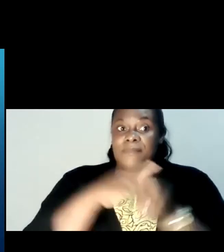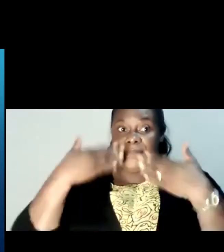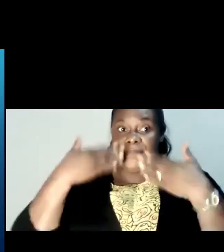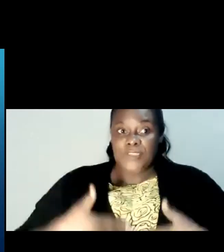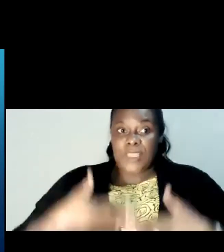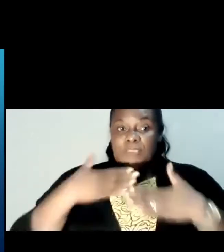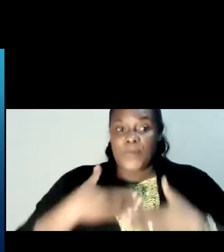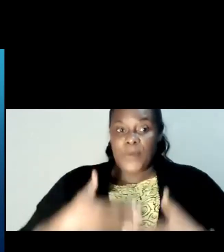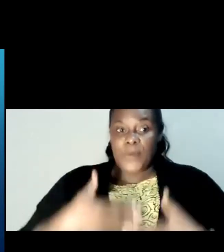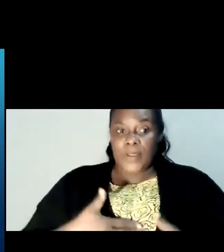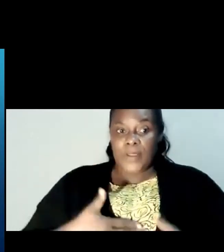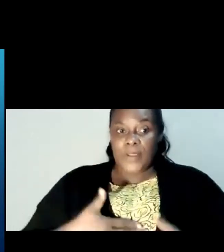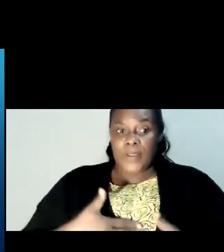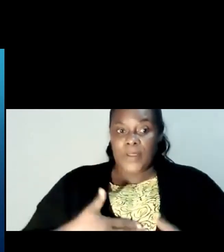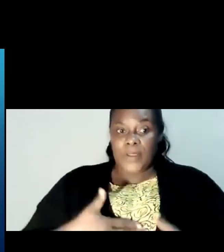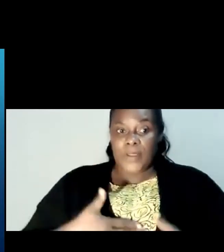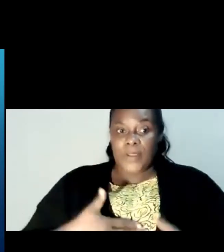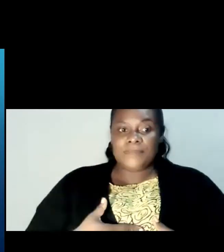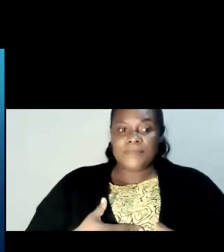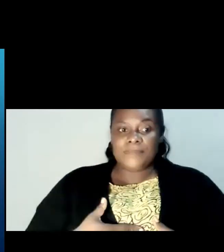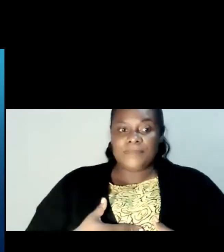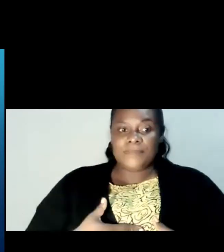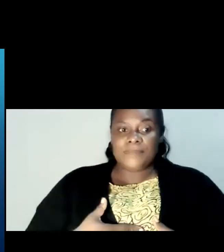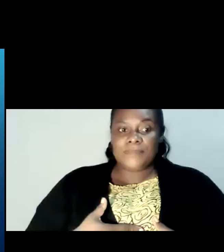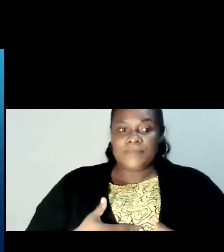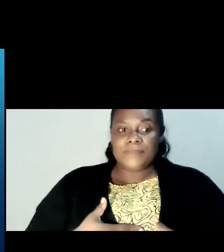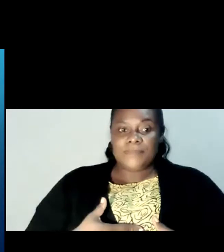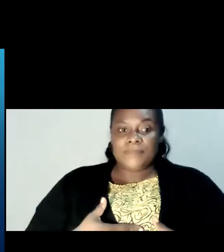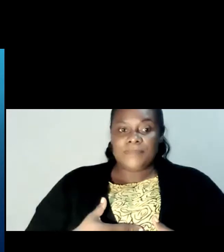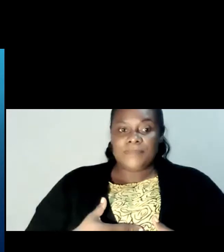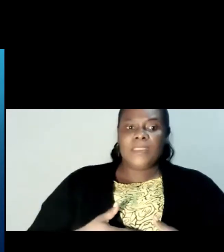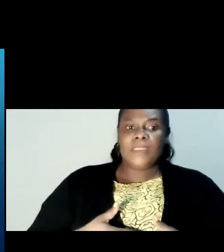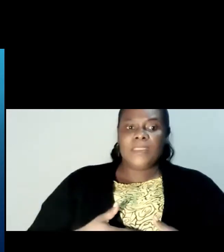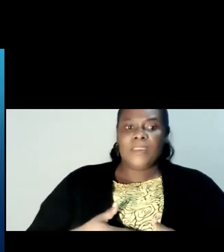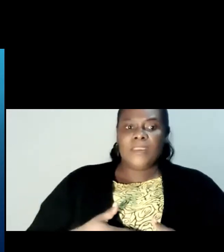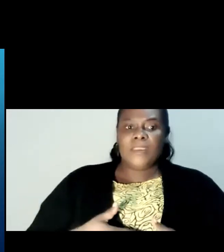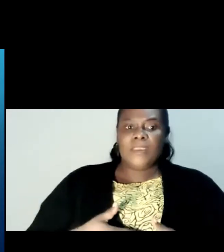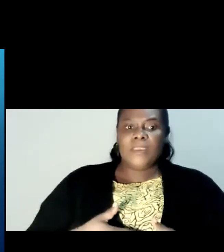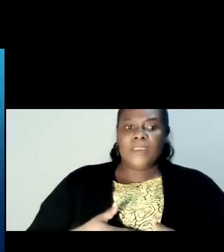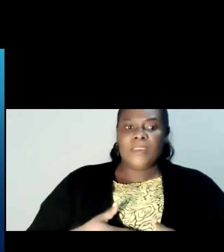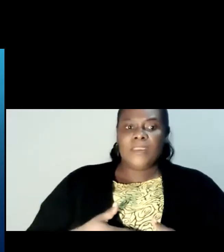also, we should take care of our mental and emotional health.